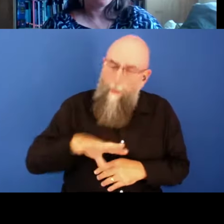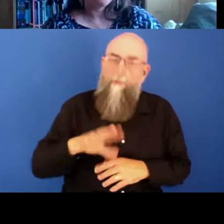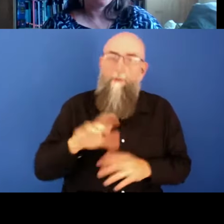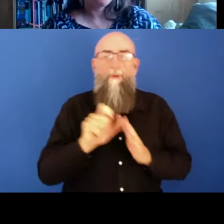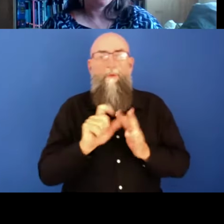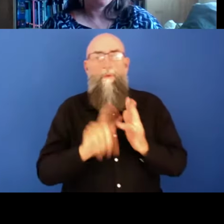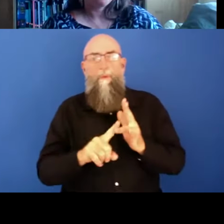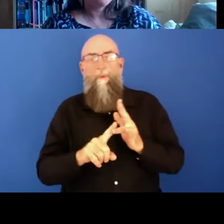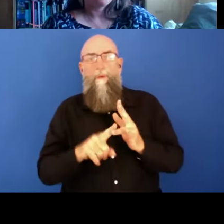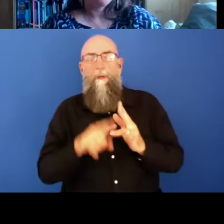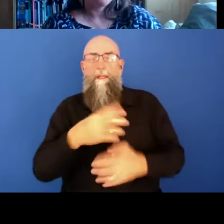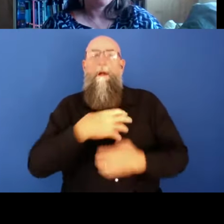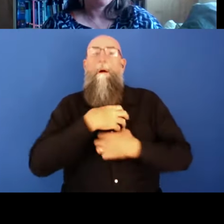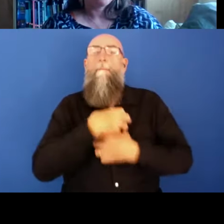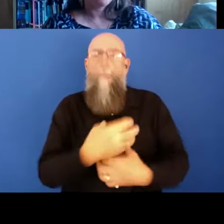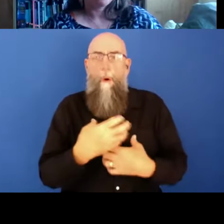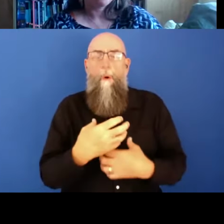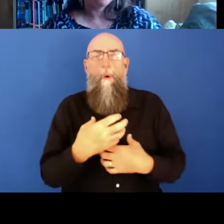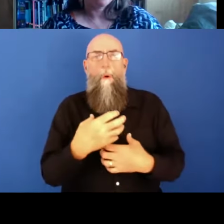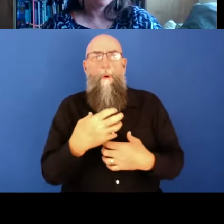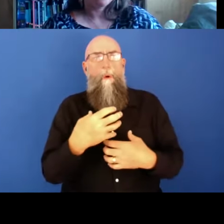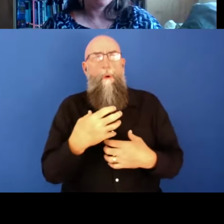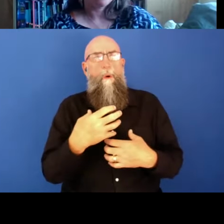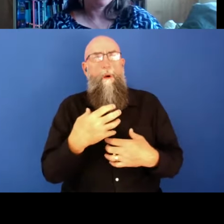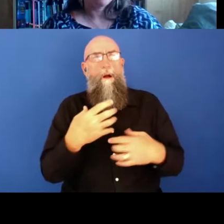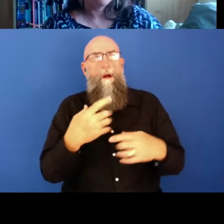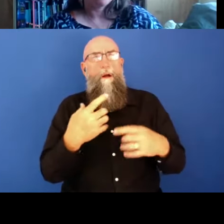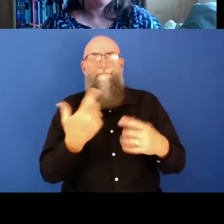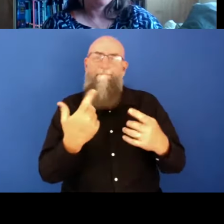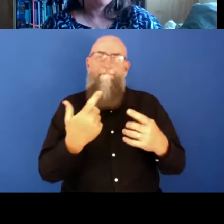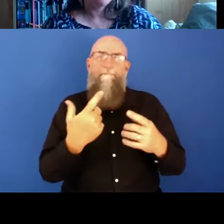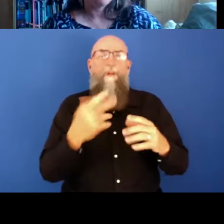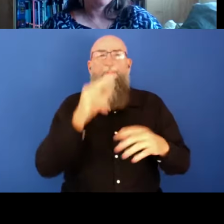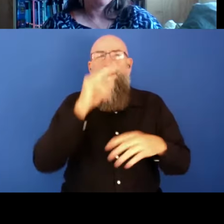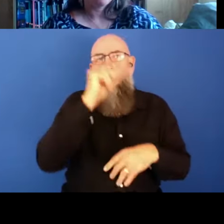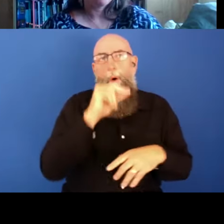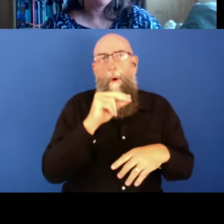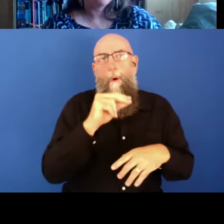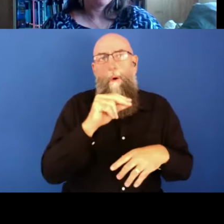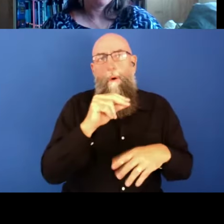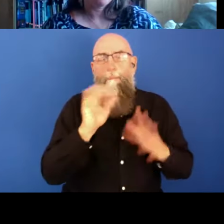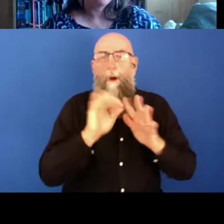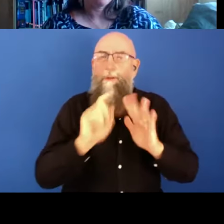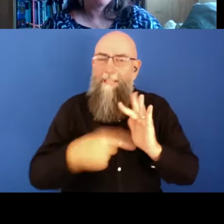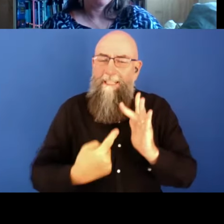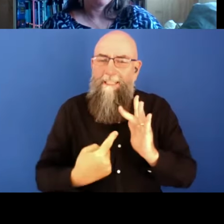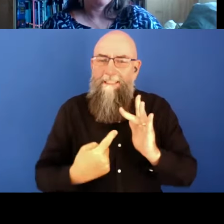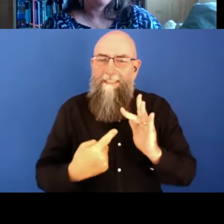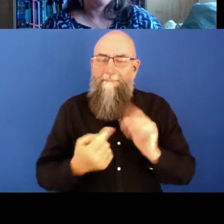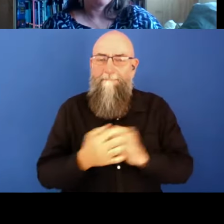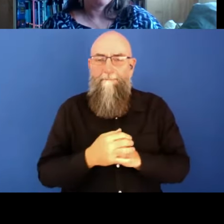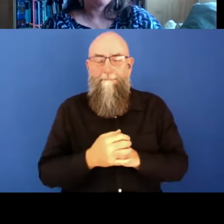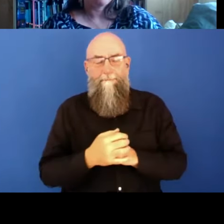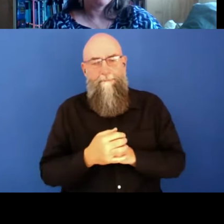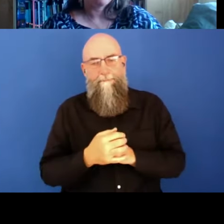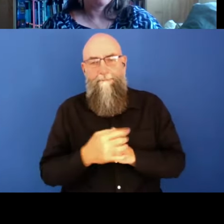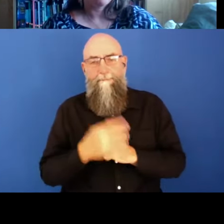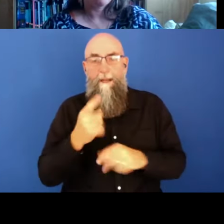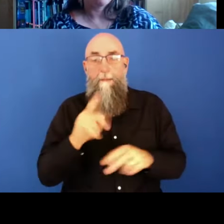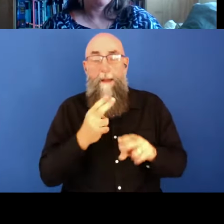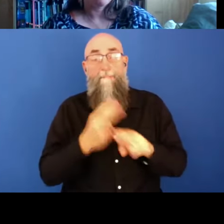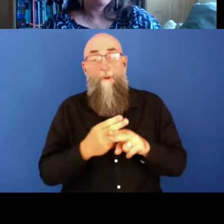smaller scale um a series of smaller scale projects um but what i guess i mean in terms of the the ending